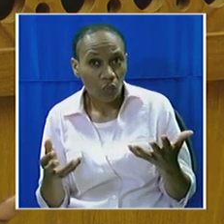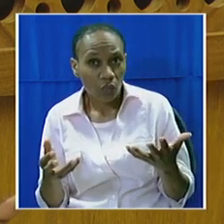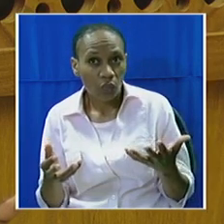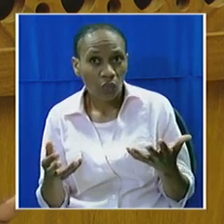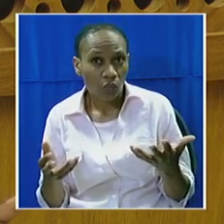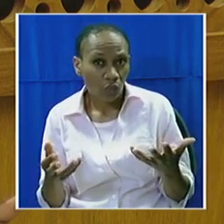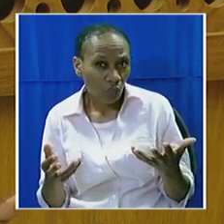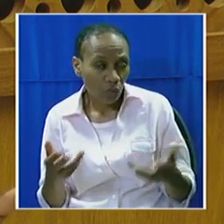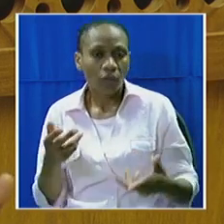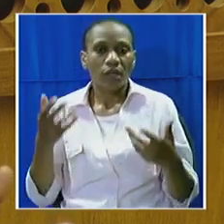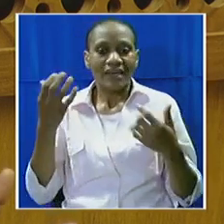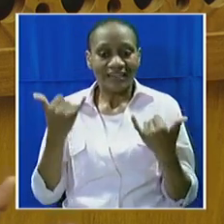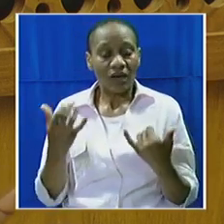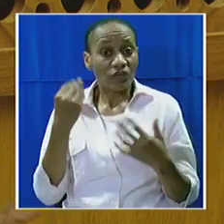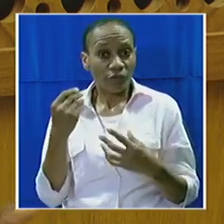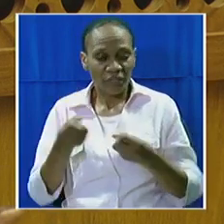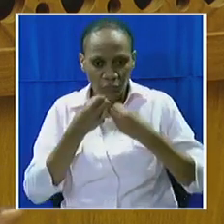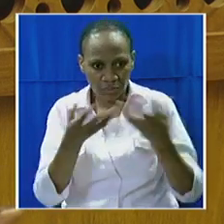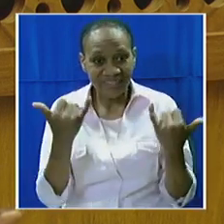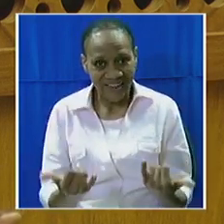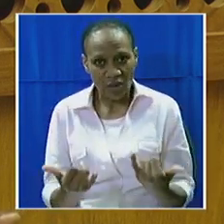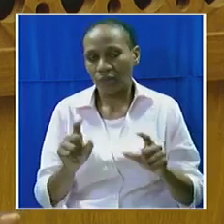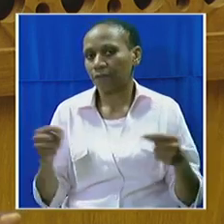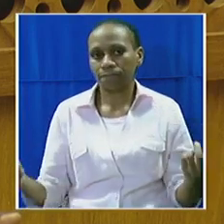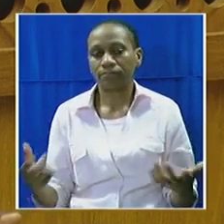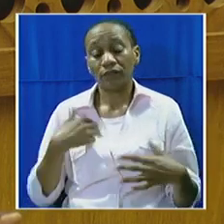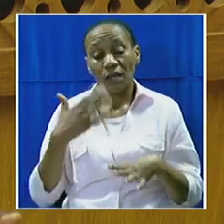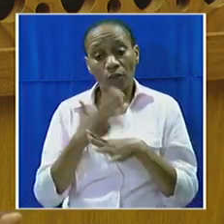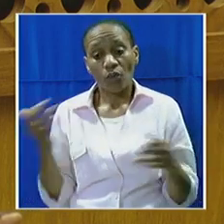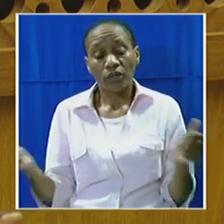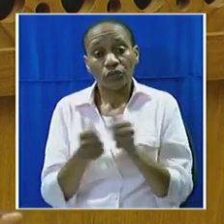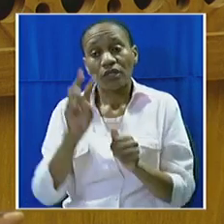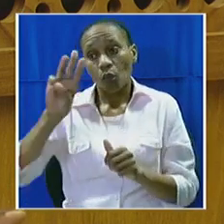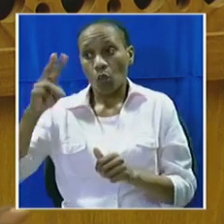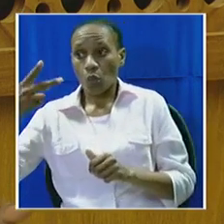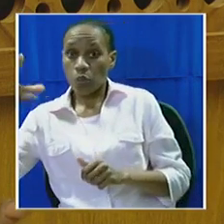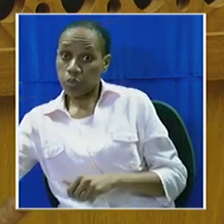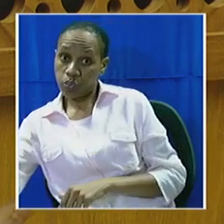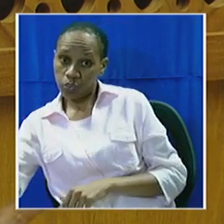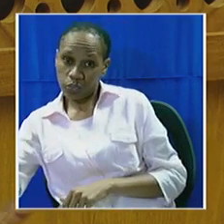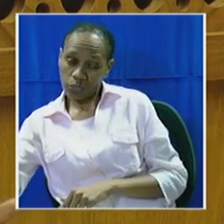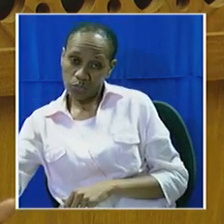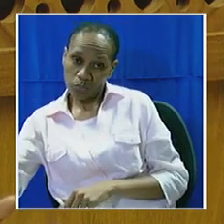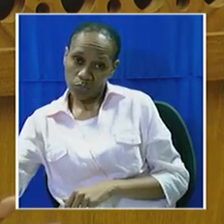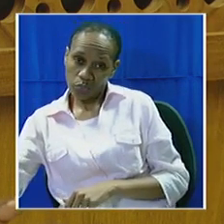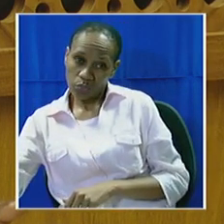lot of information. We are working with the support of the WHO, and